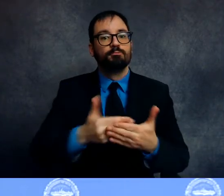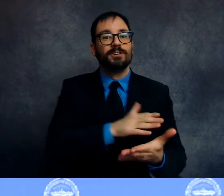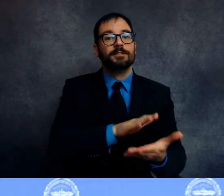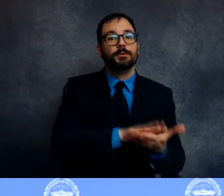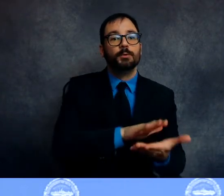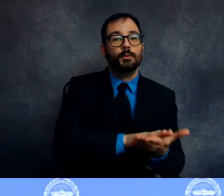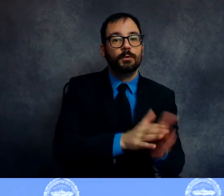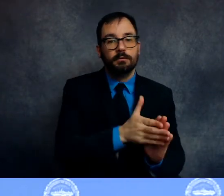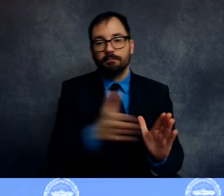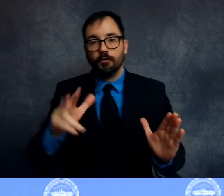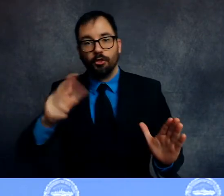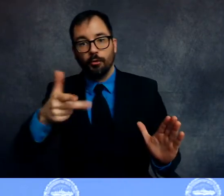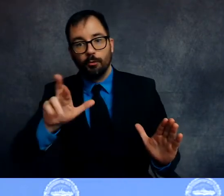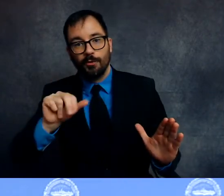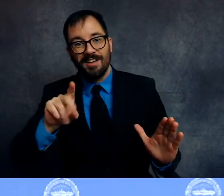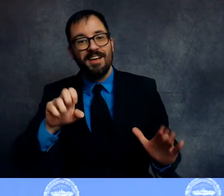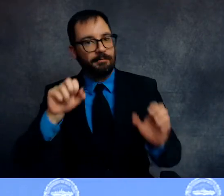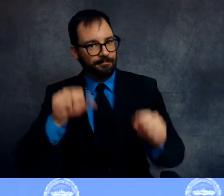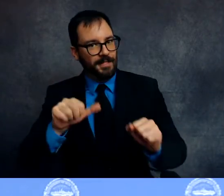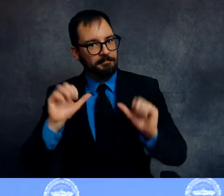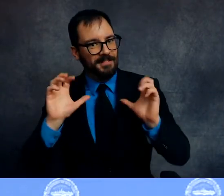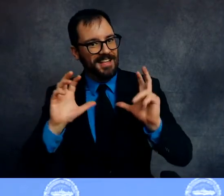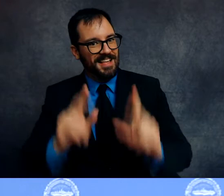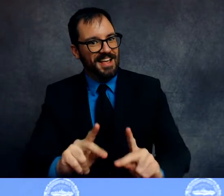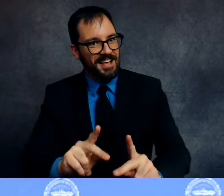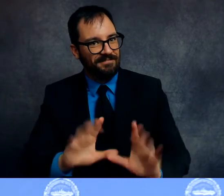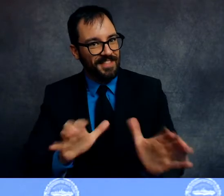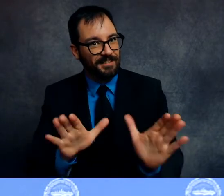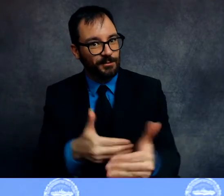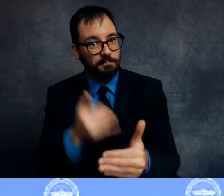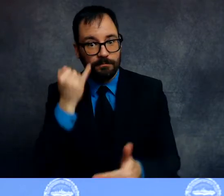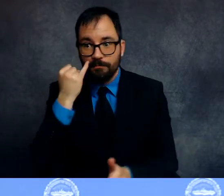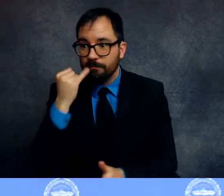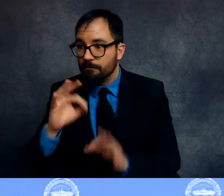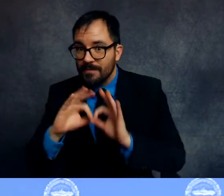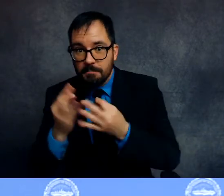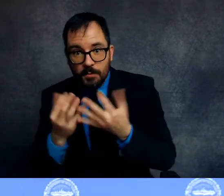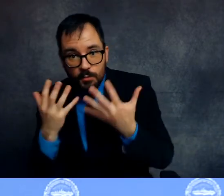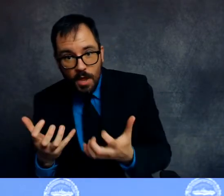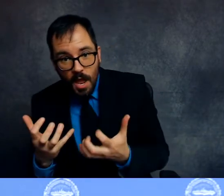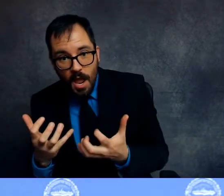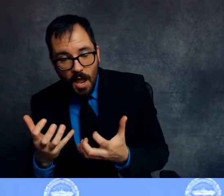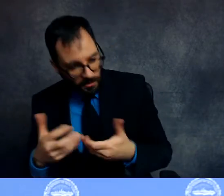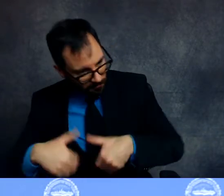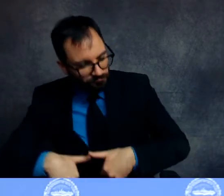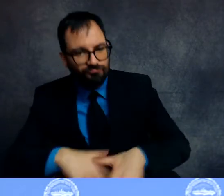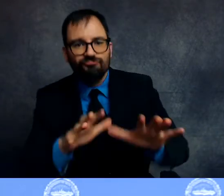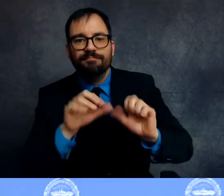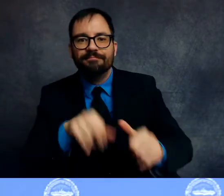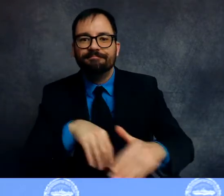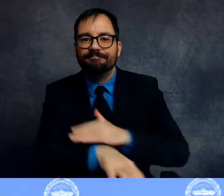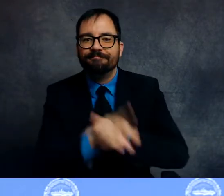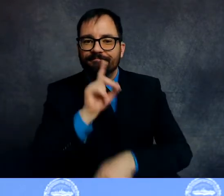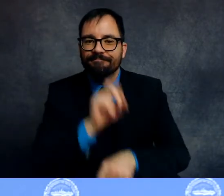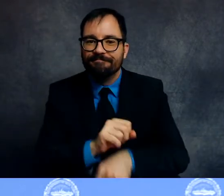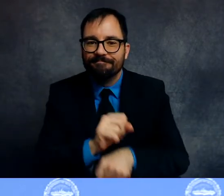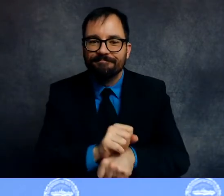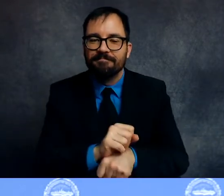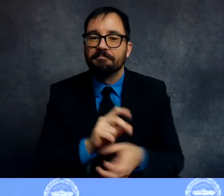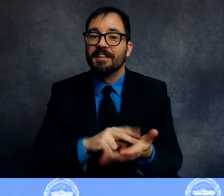all students in pre-kindergarten through third grade back in-person learning in the classroom if their families decided to opt